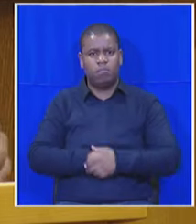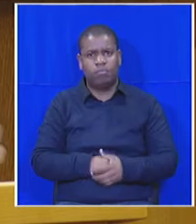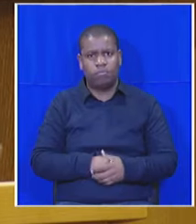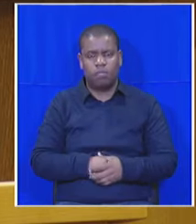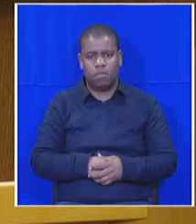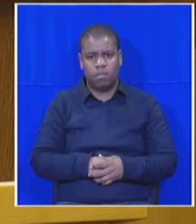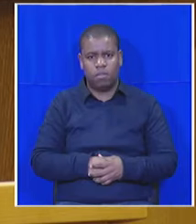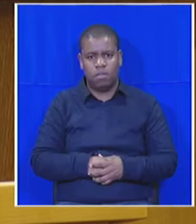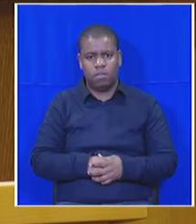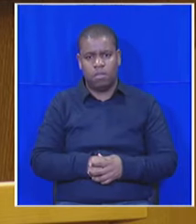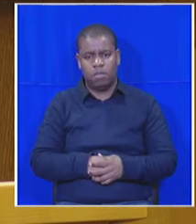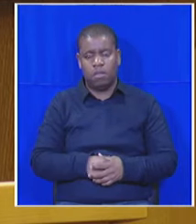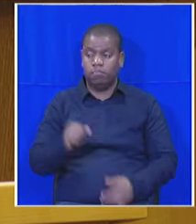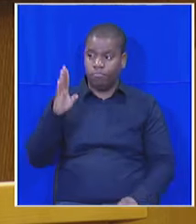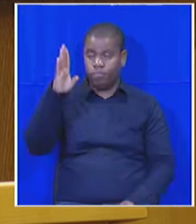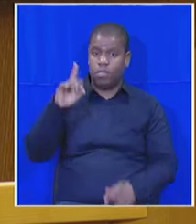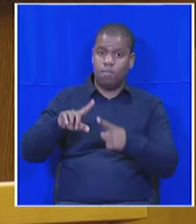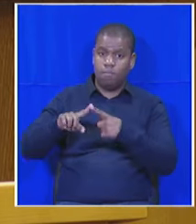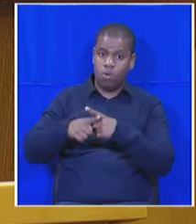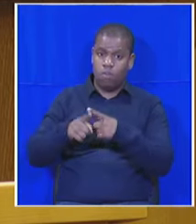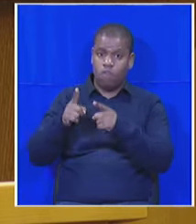golden economy. Point of order.